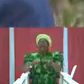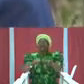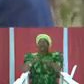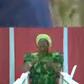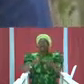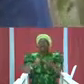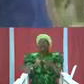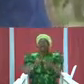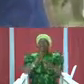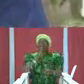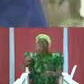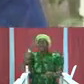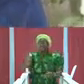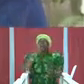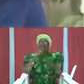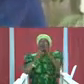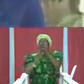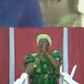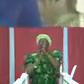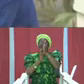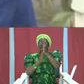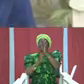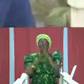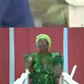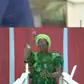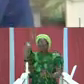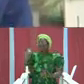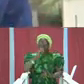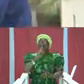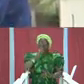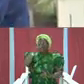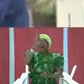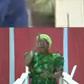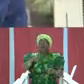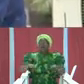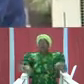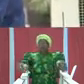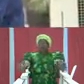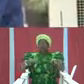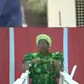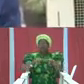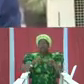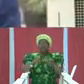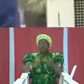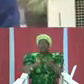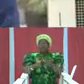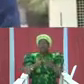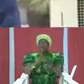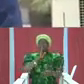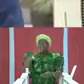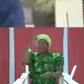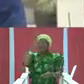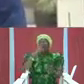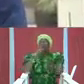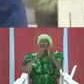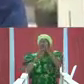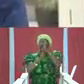worthy to be praised. You are worthy to